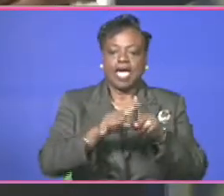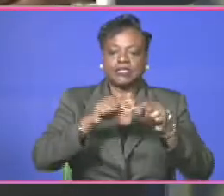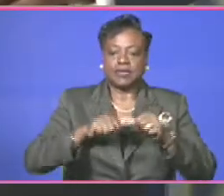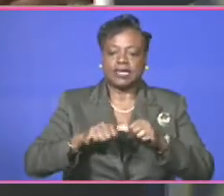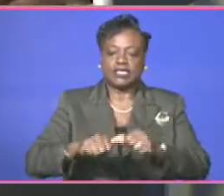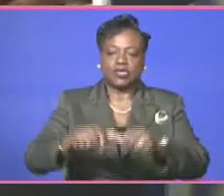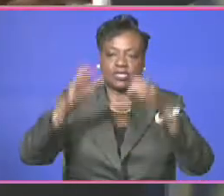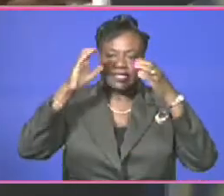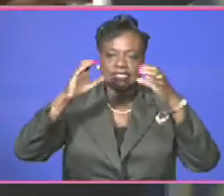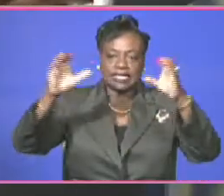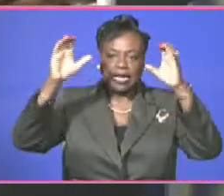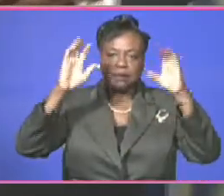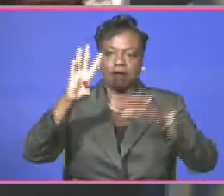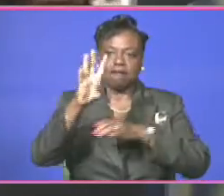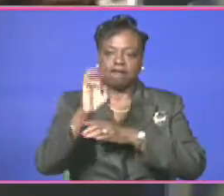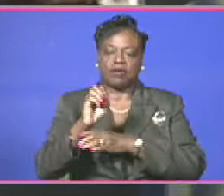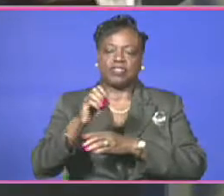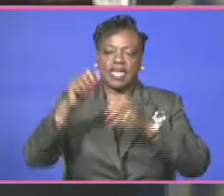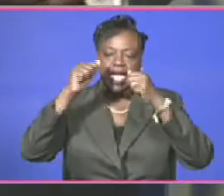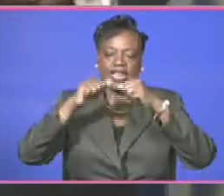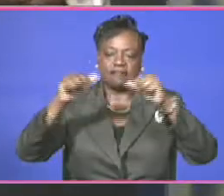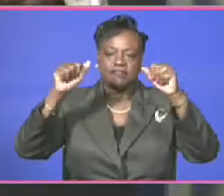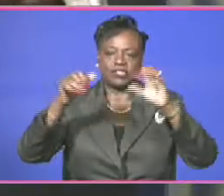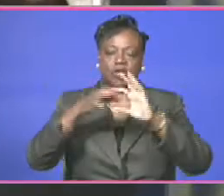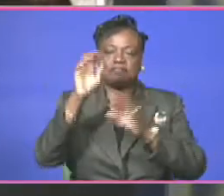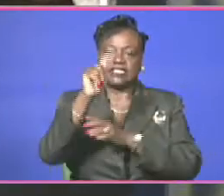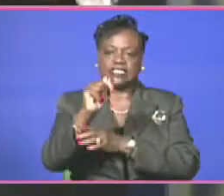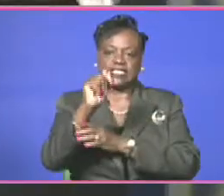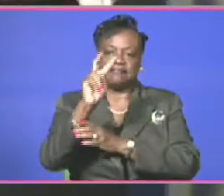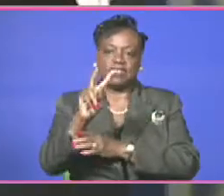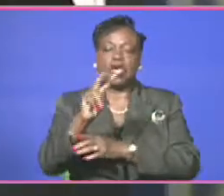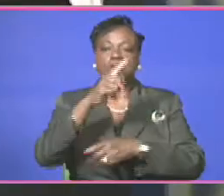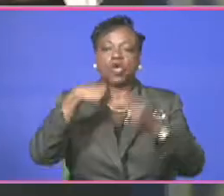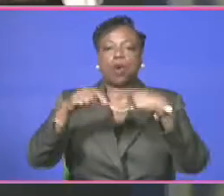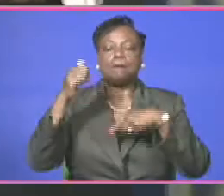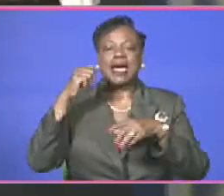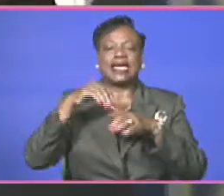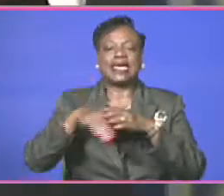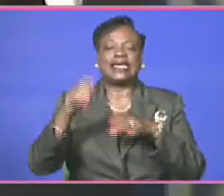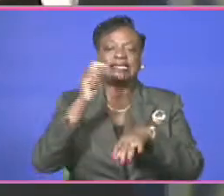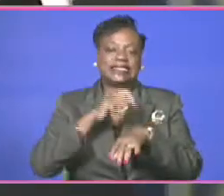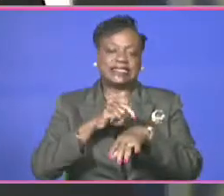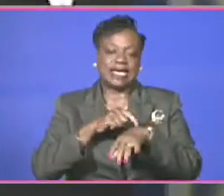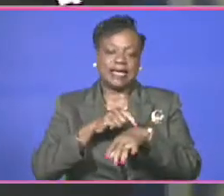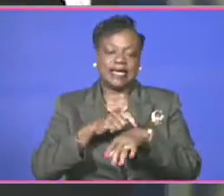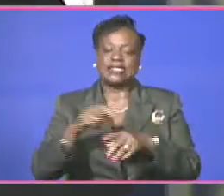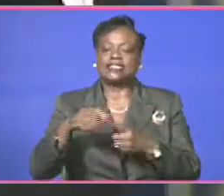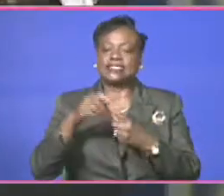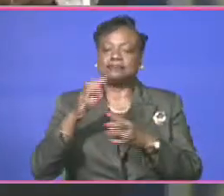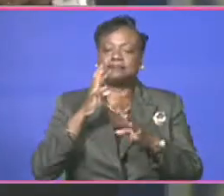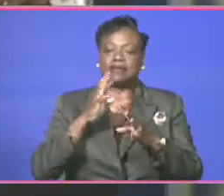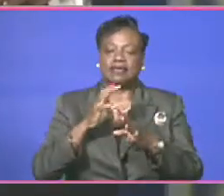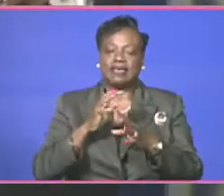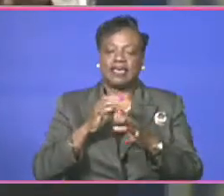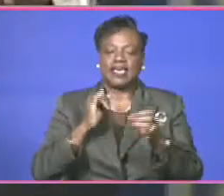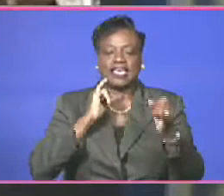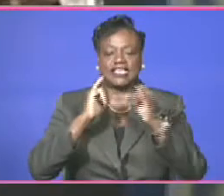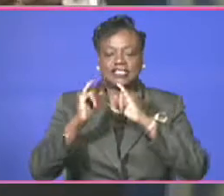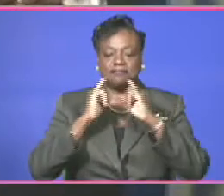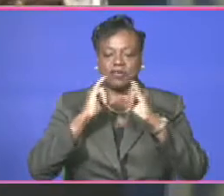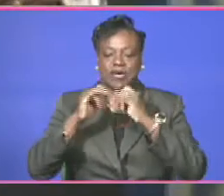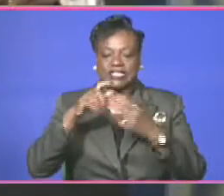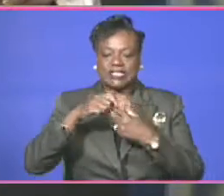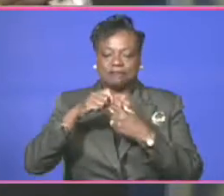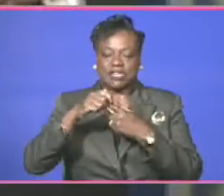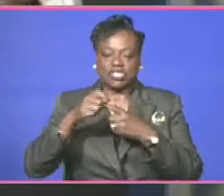celebrate our 40th anniversary of TV, we go back in time to an interview our special guest anchor conducted. Let's